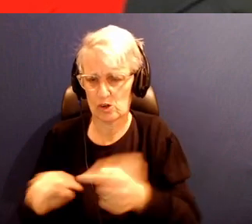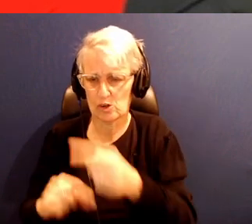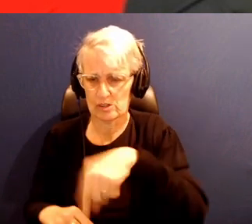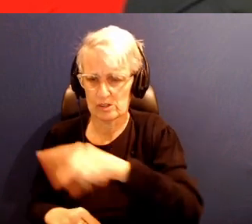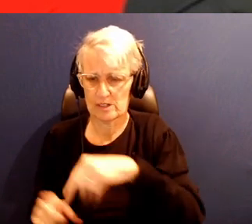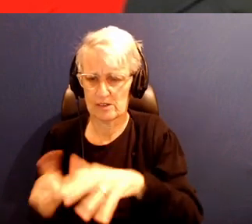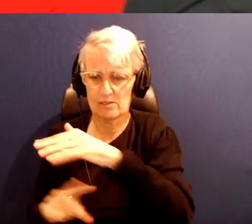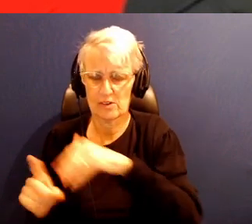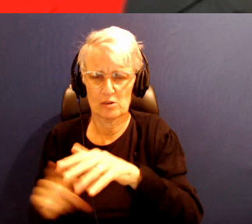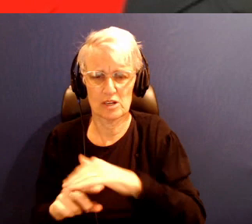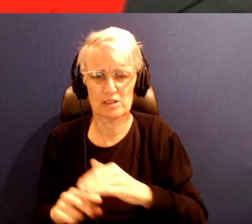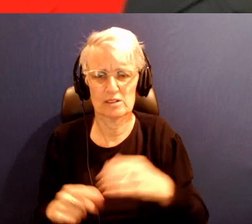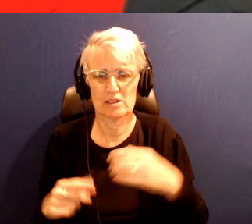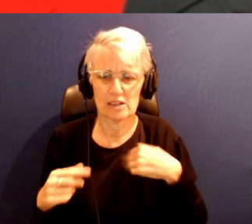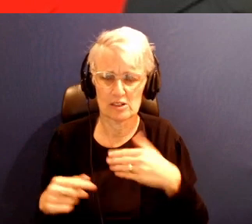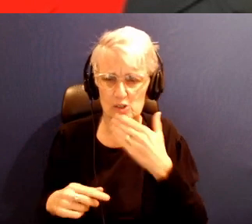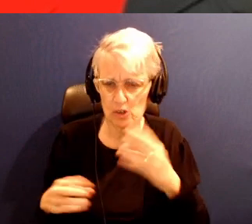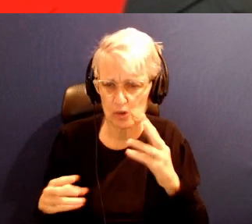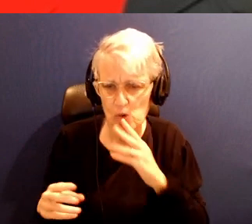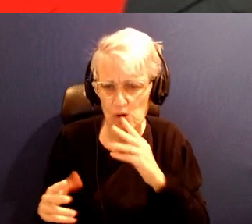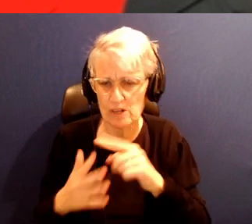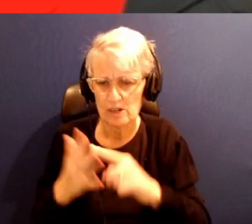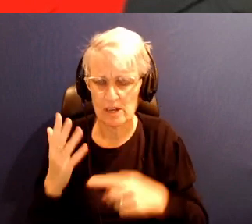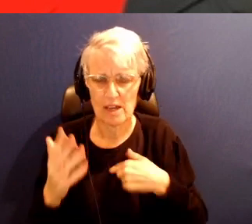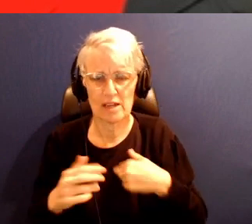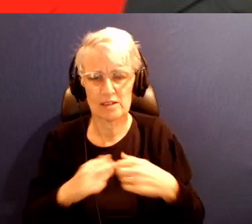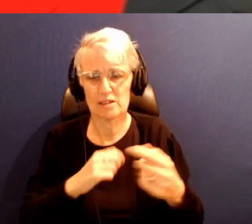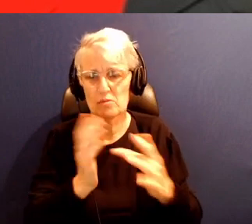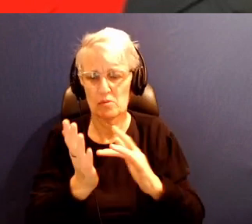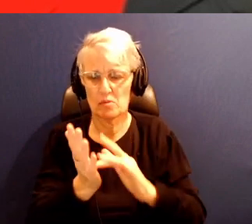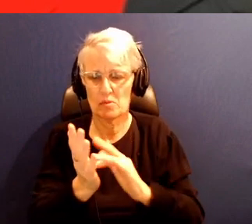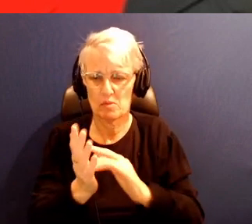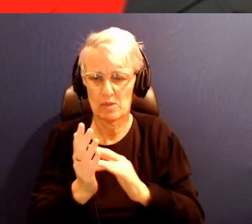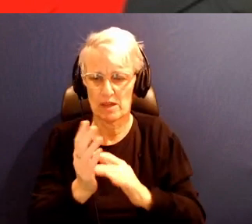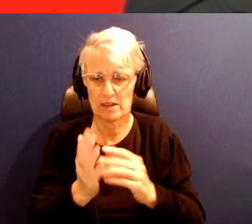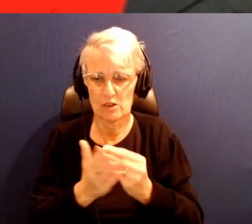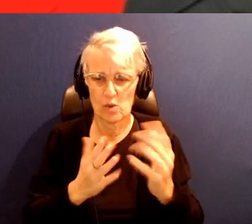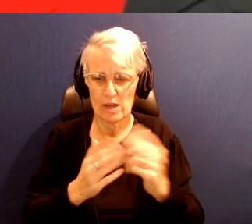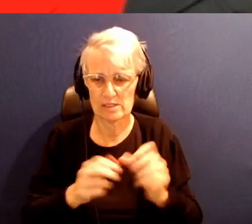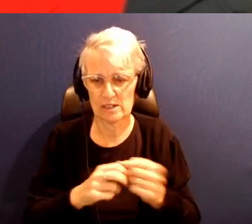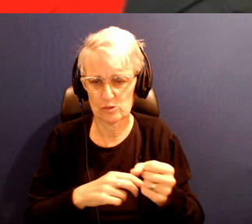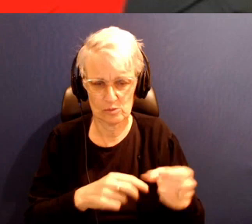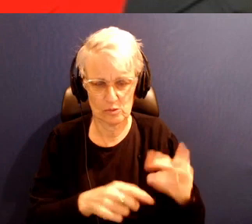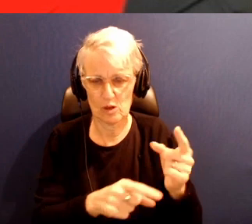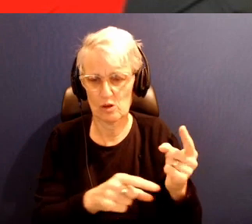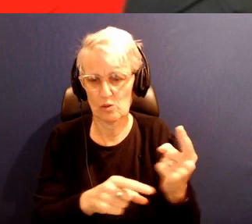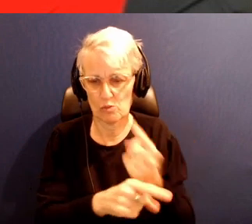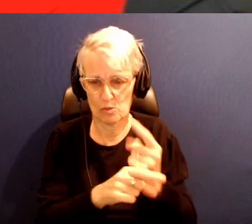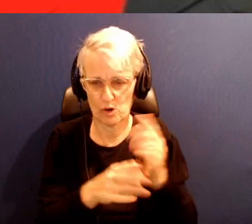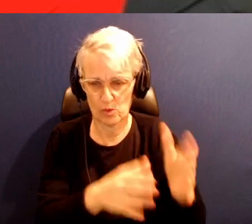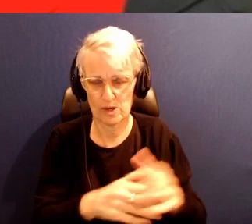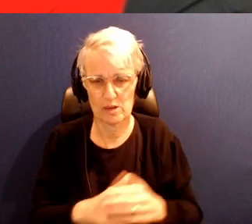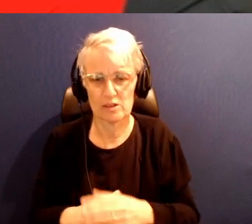hygiene activities, and the appropriate disposal of medical waste. For agriculture and